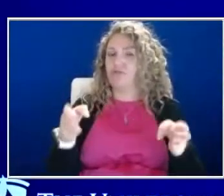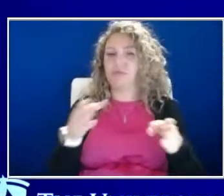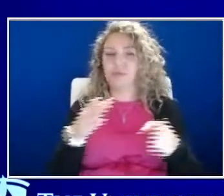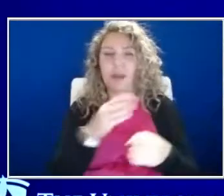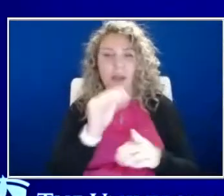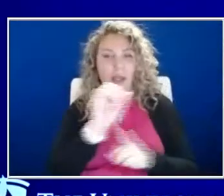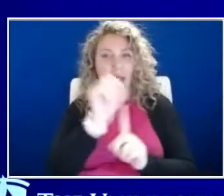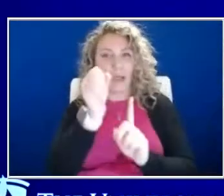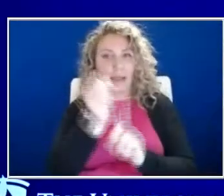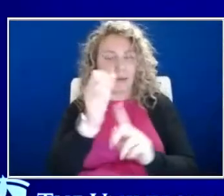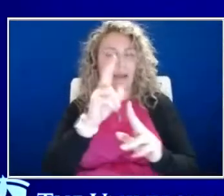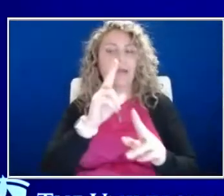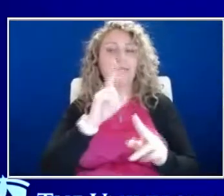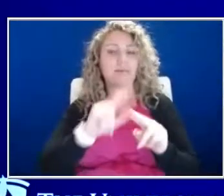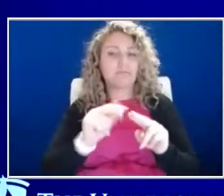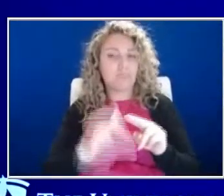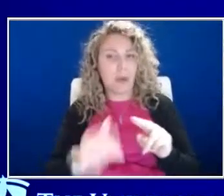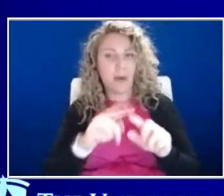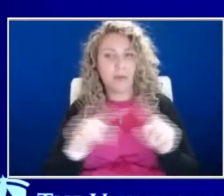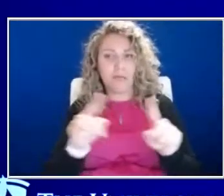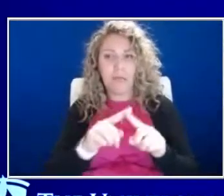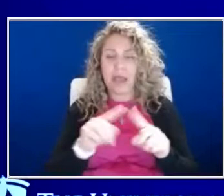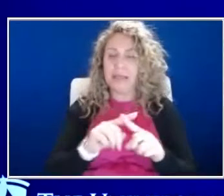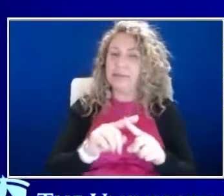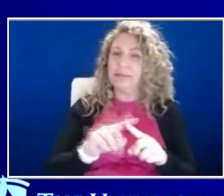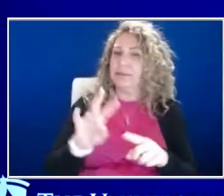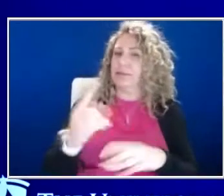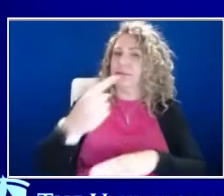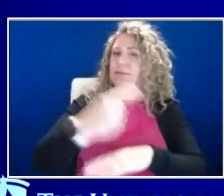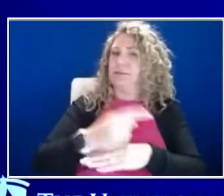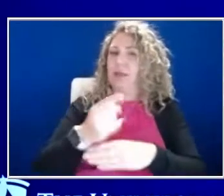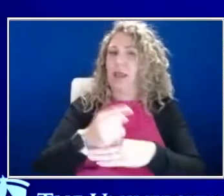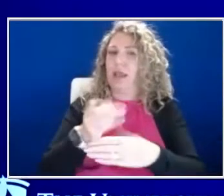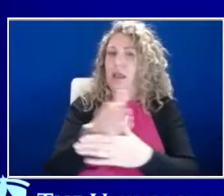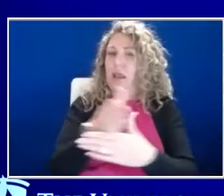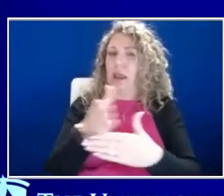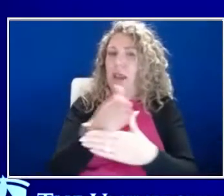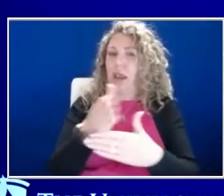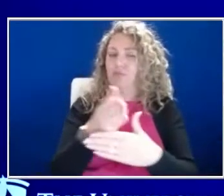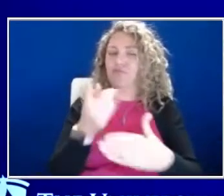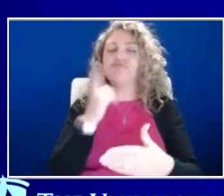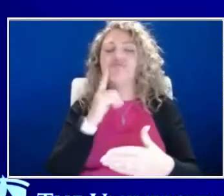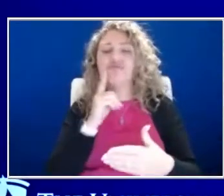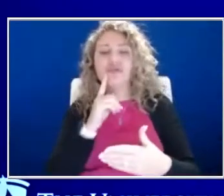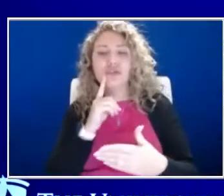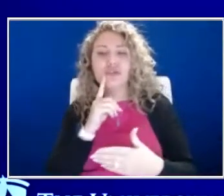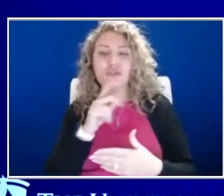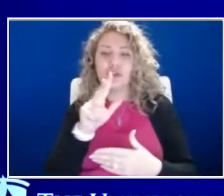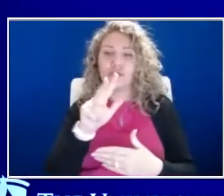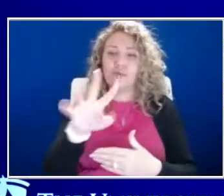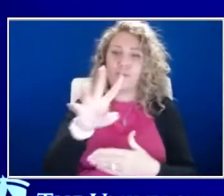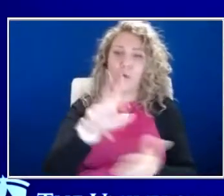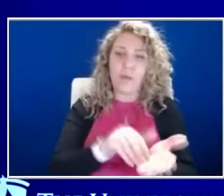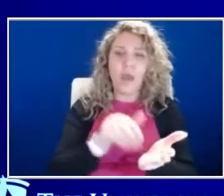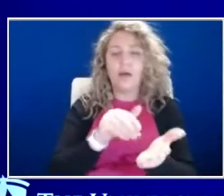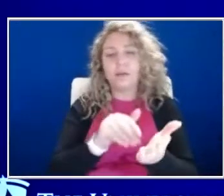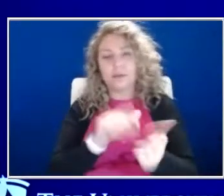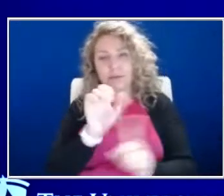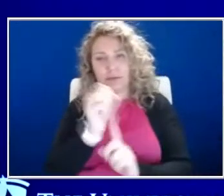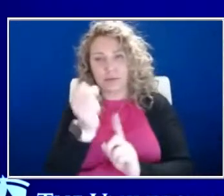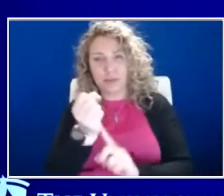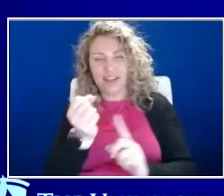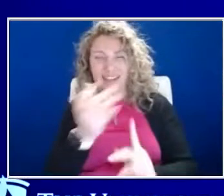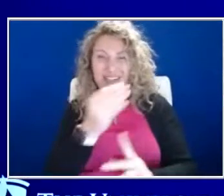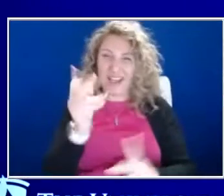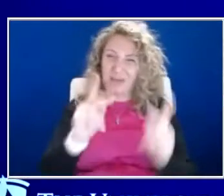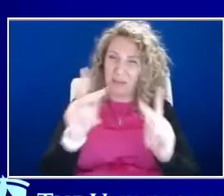7-day average is 35,000 reported cases. Obviously, we know that people are either not testing or testing at home, so that number may be skewed just a little